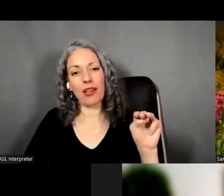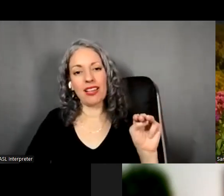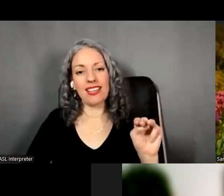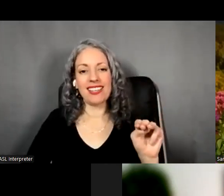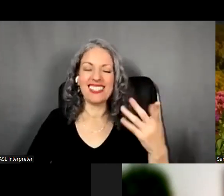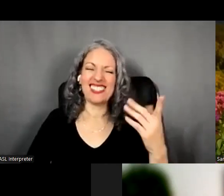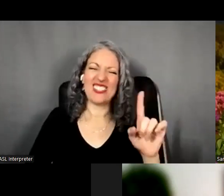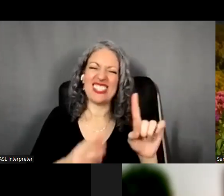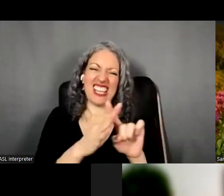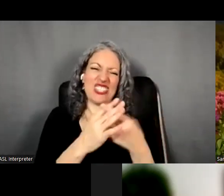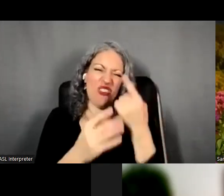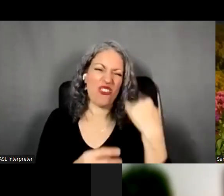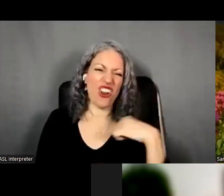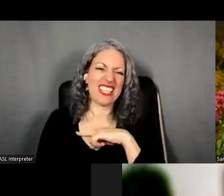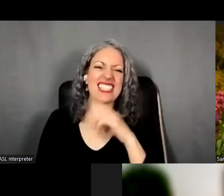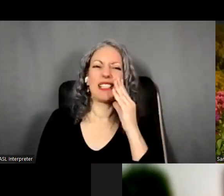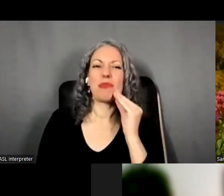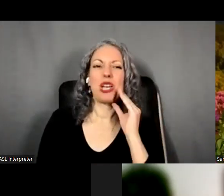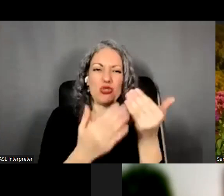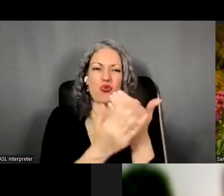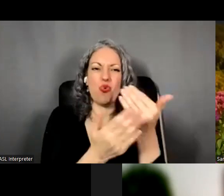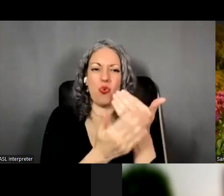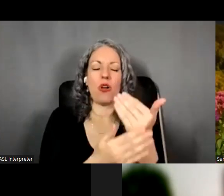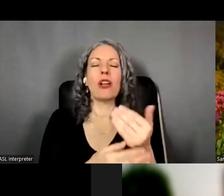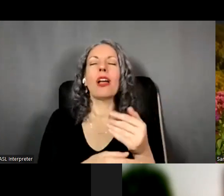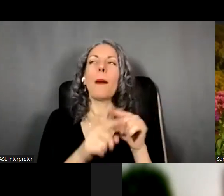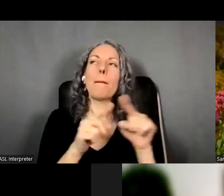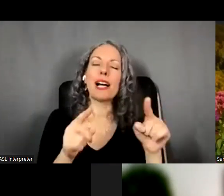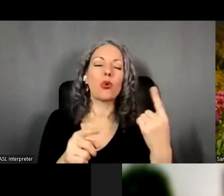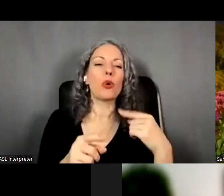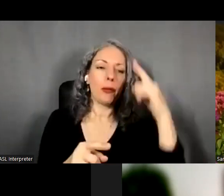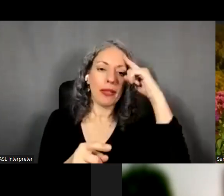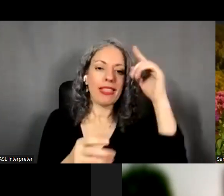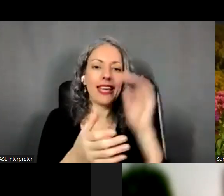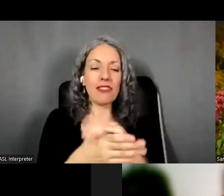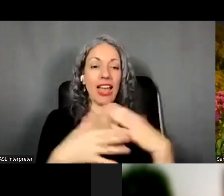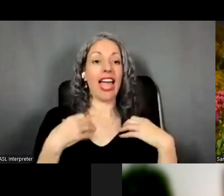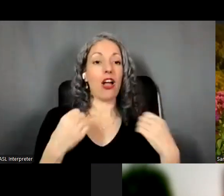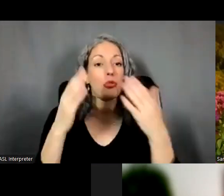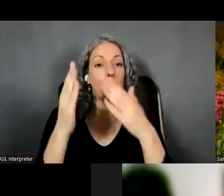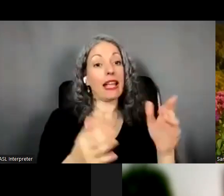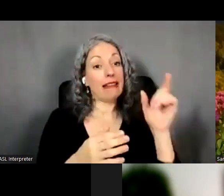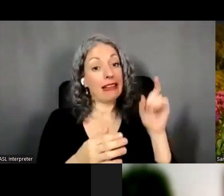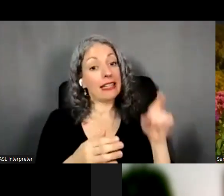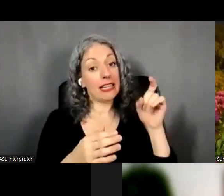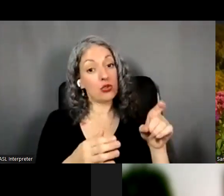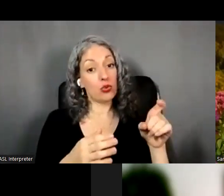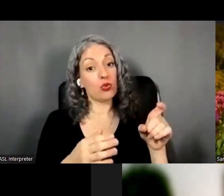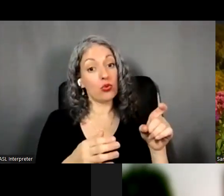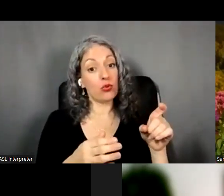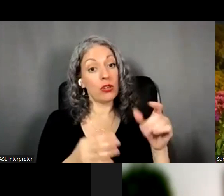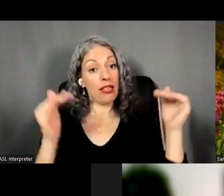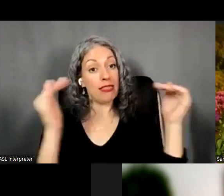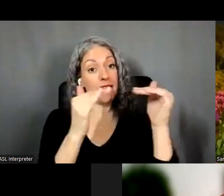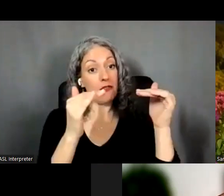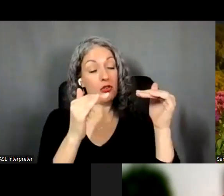this experience. But at the end of the day, we're a big believer that the health plans need to significantly level up their